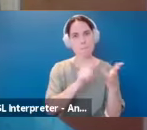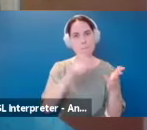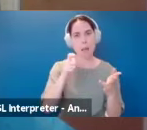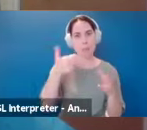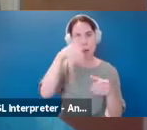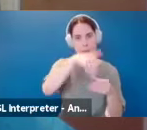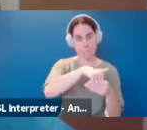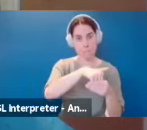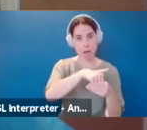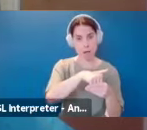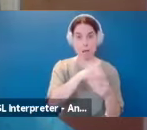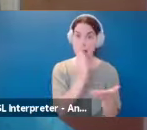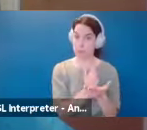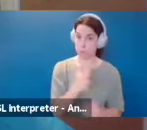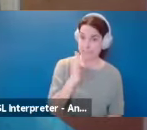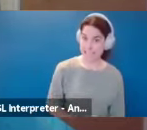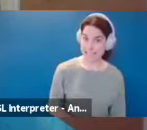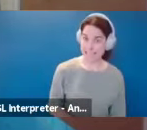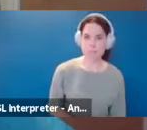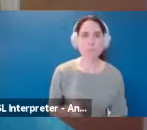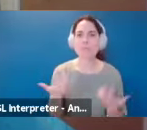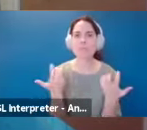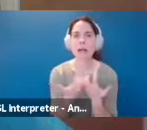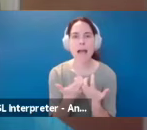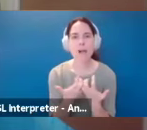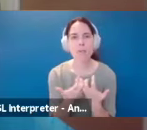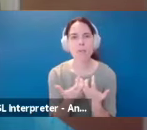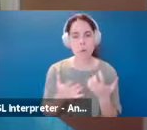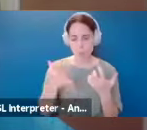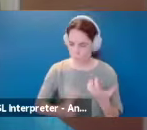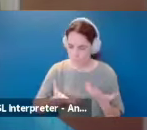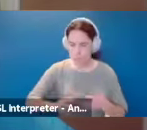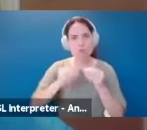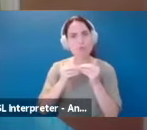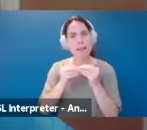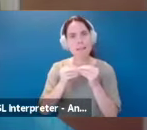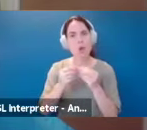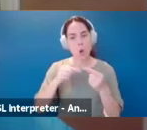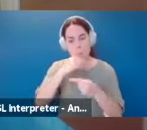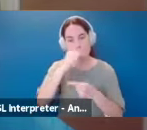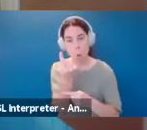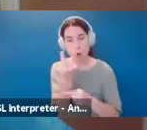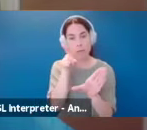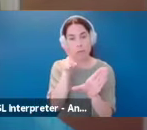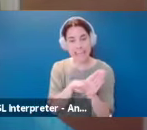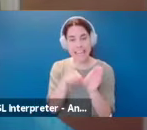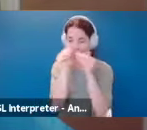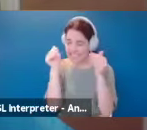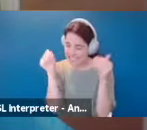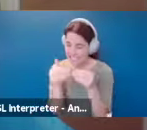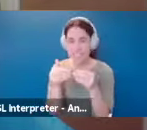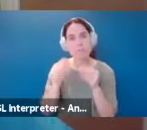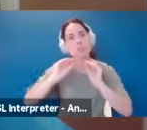an intensive one-year online training program for those already in the ordination process and